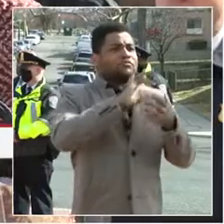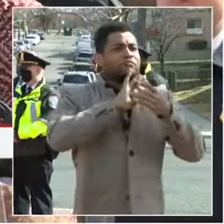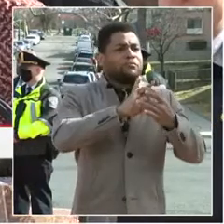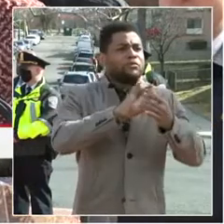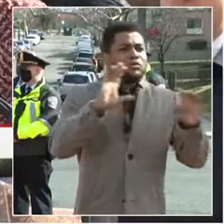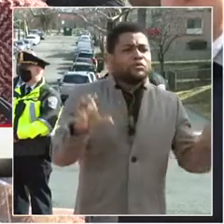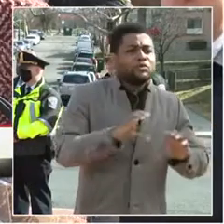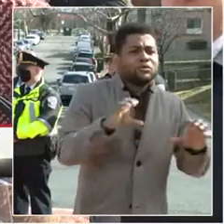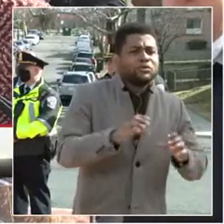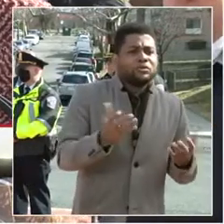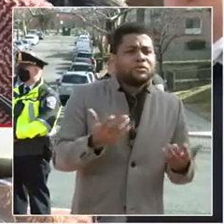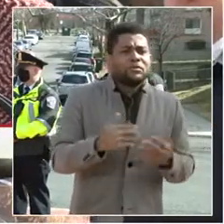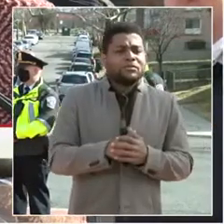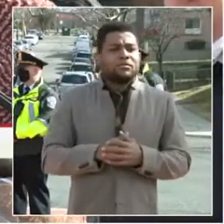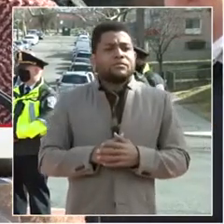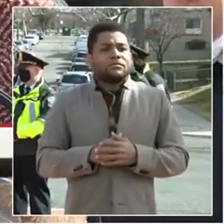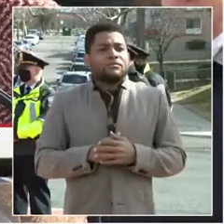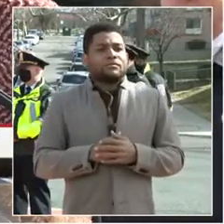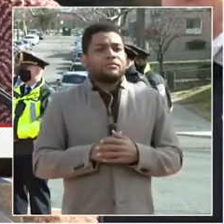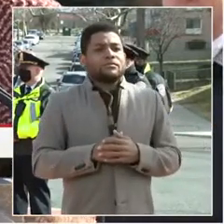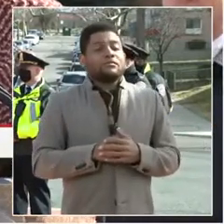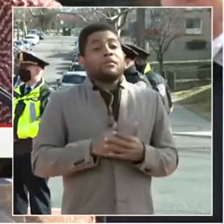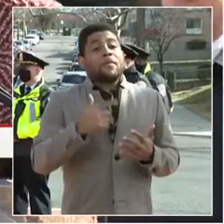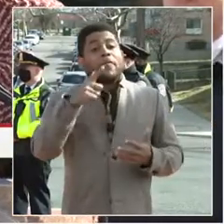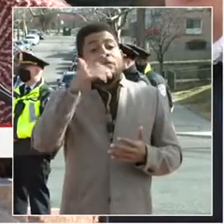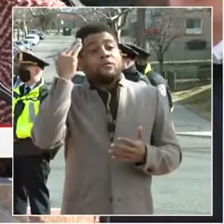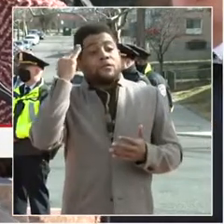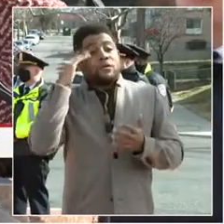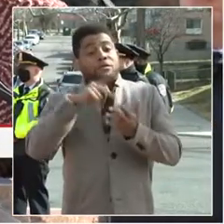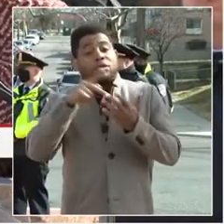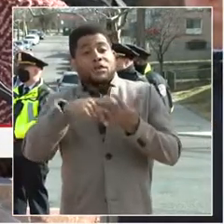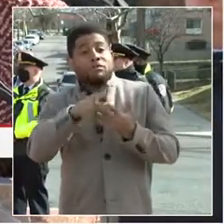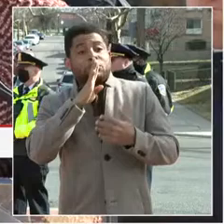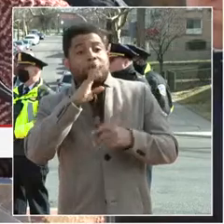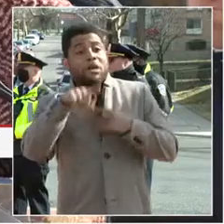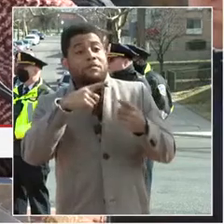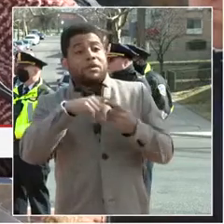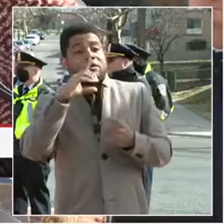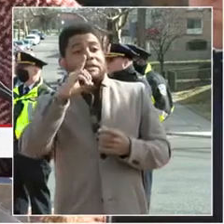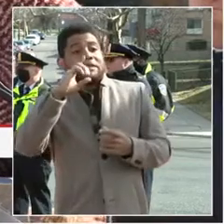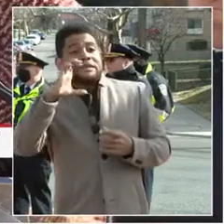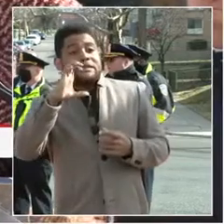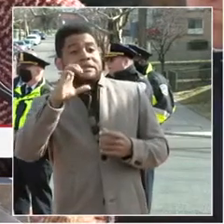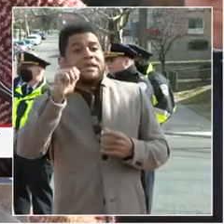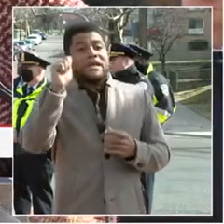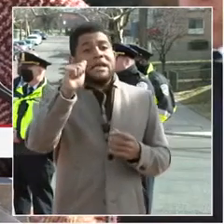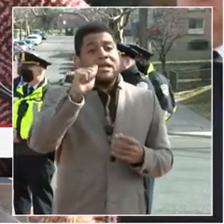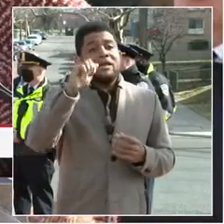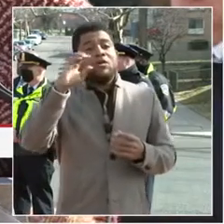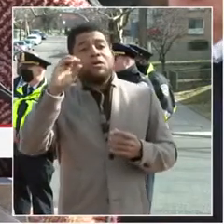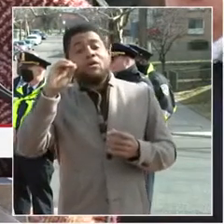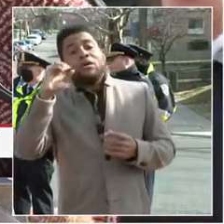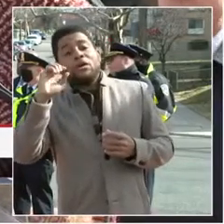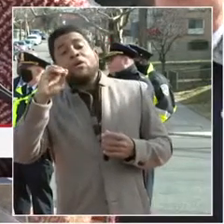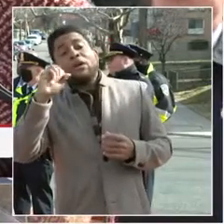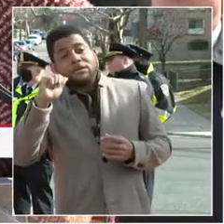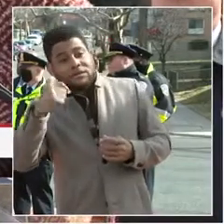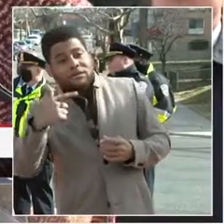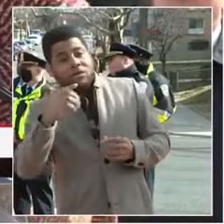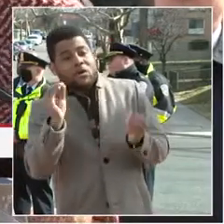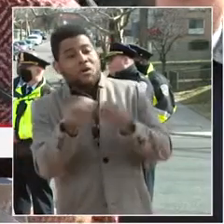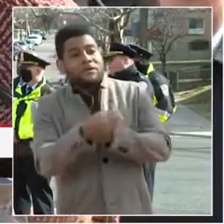This Cure the Streets program that's been talked about by the D.C. Attorney General. Well, can I just